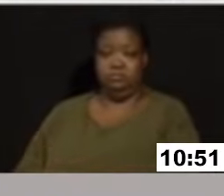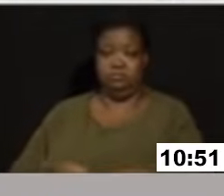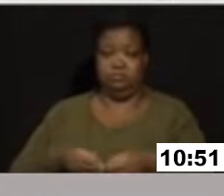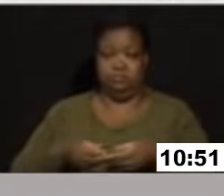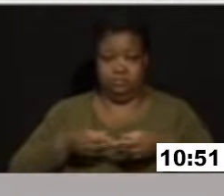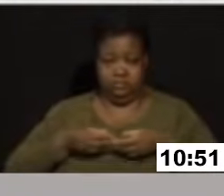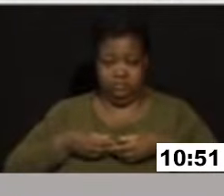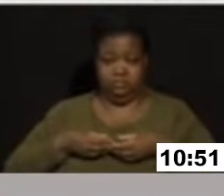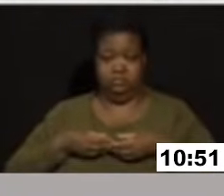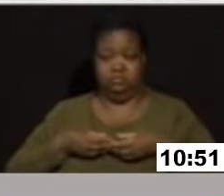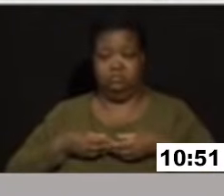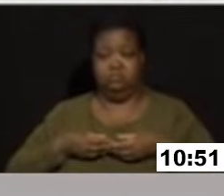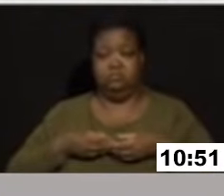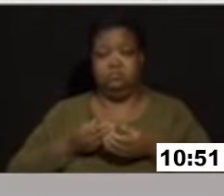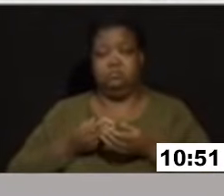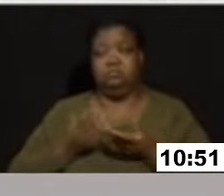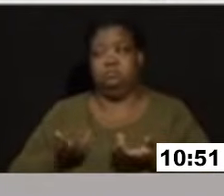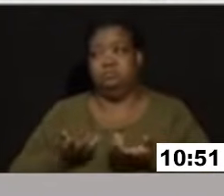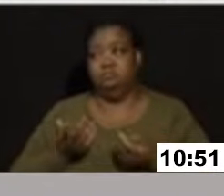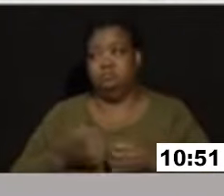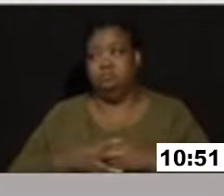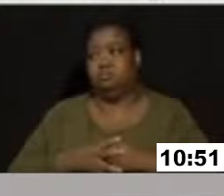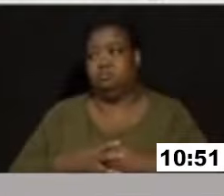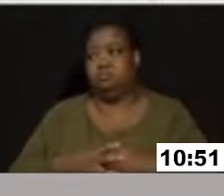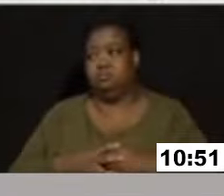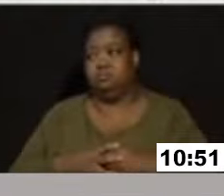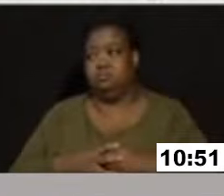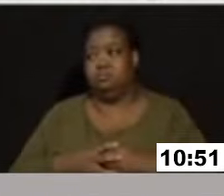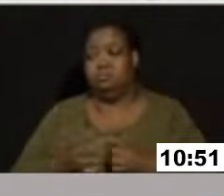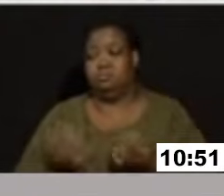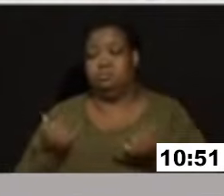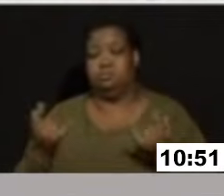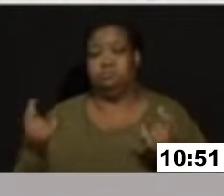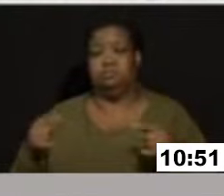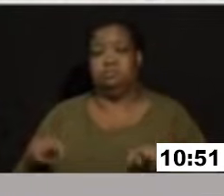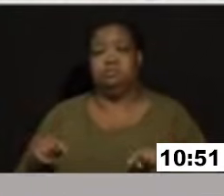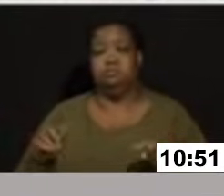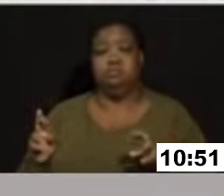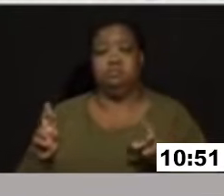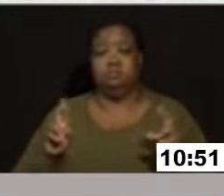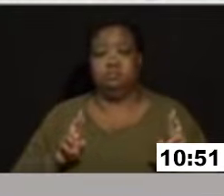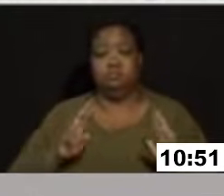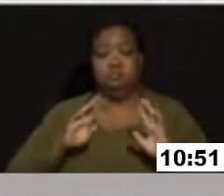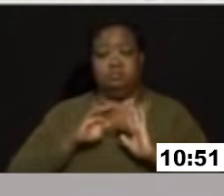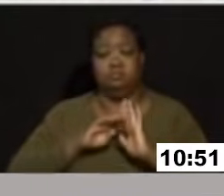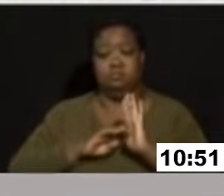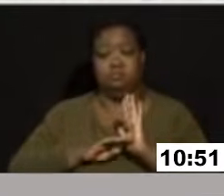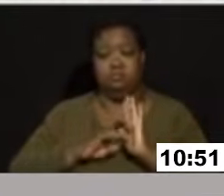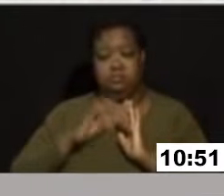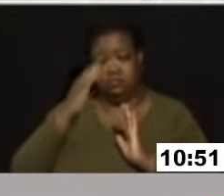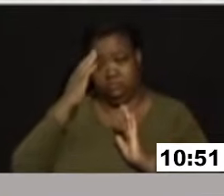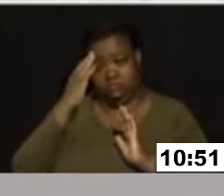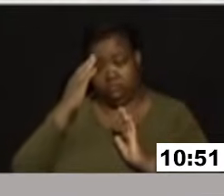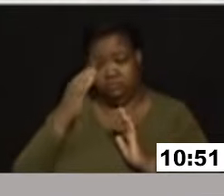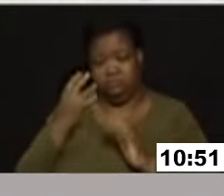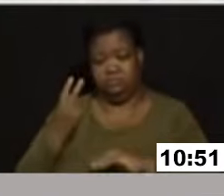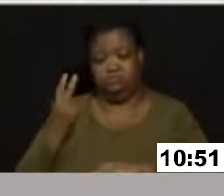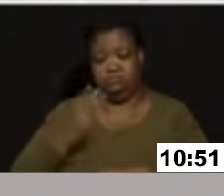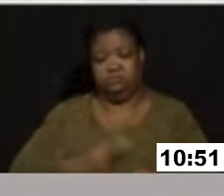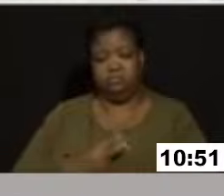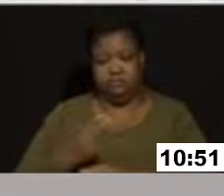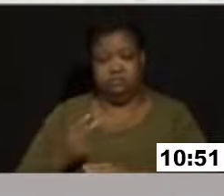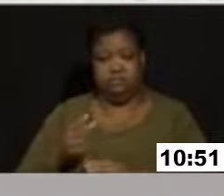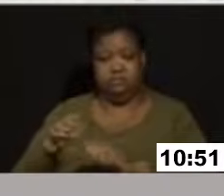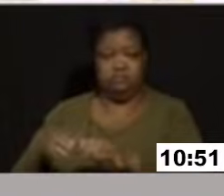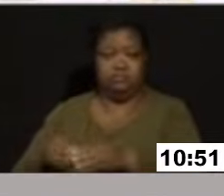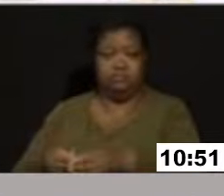us within the next, he obviously came today ready and knows the list, if it can be given to us within 2 days.